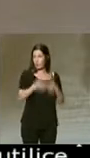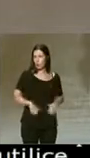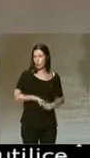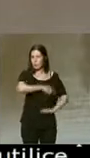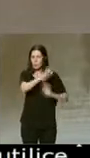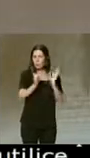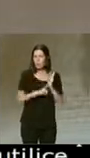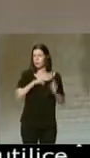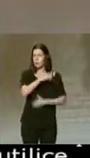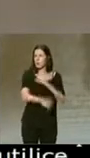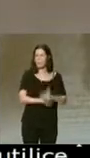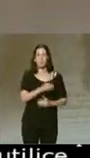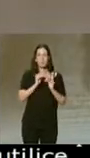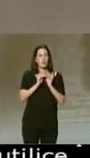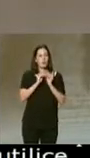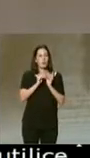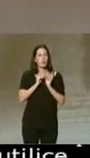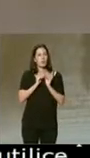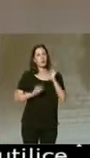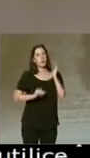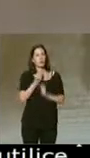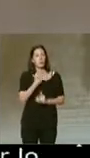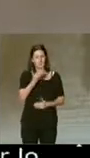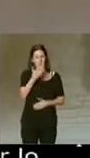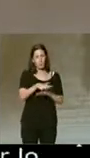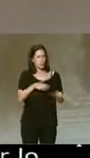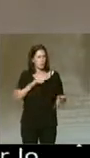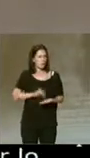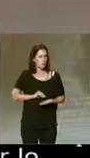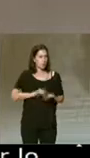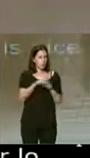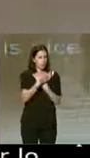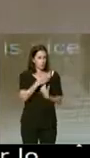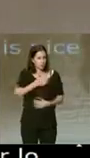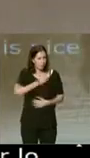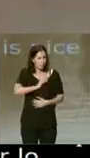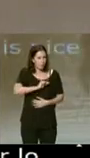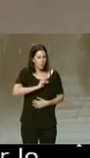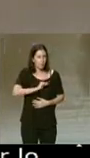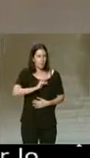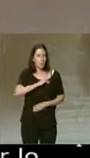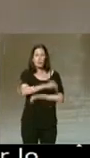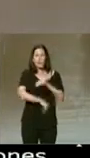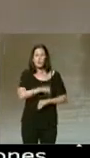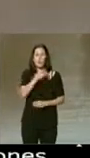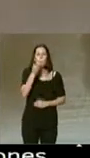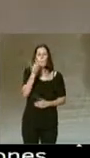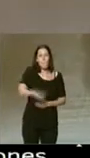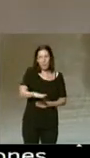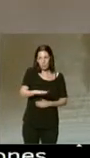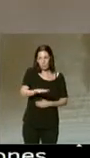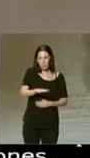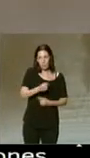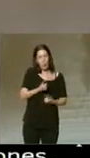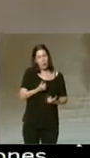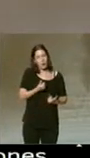It's nice that they're involved at some point, but I get the feeling that